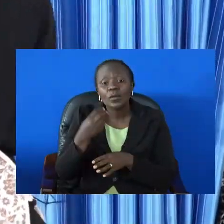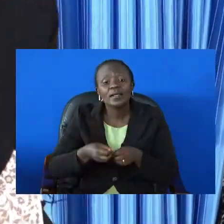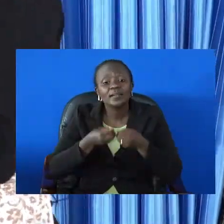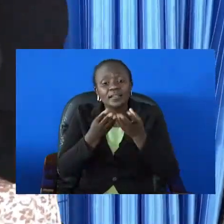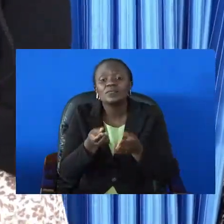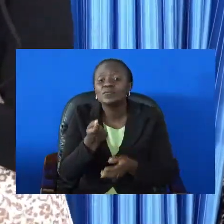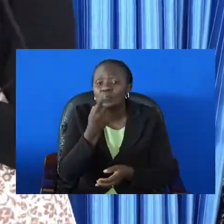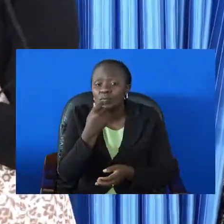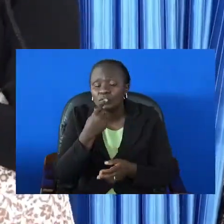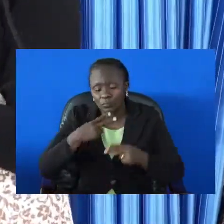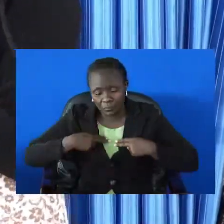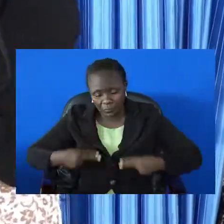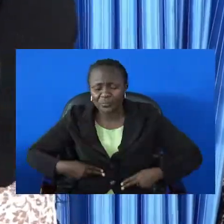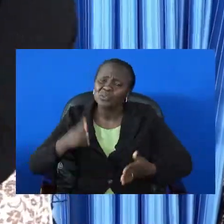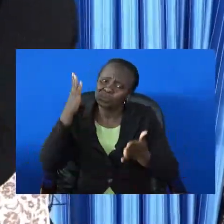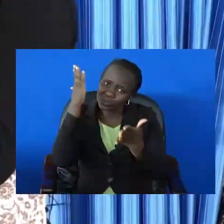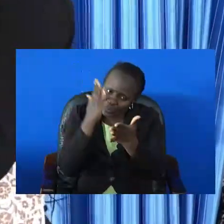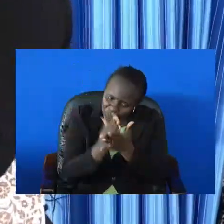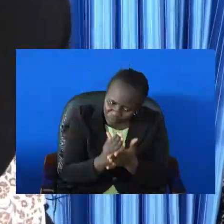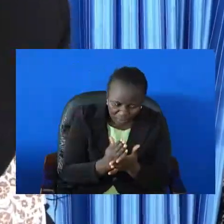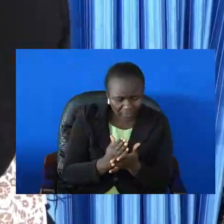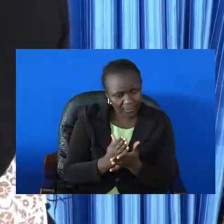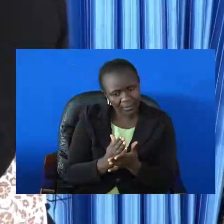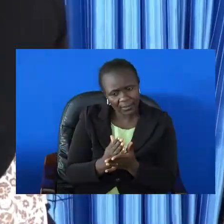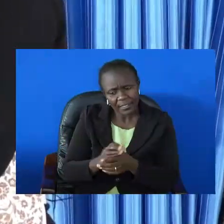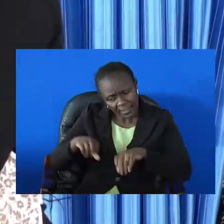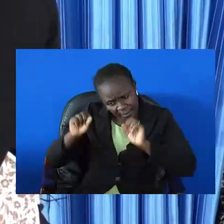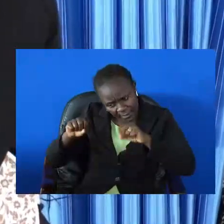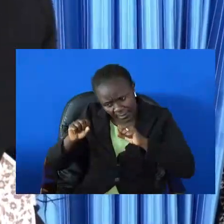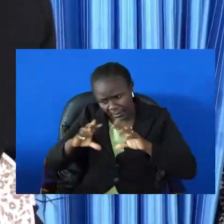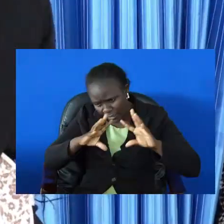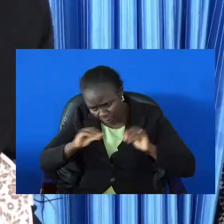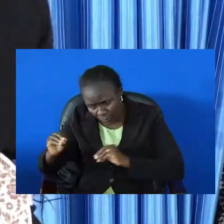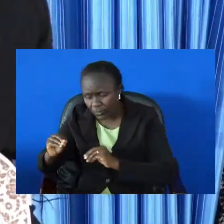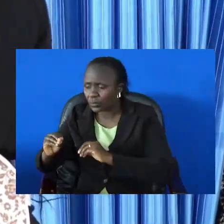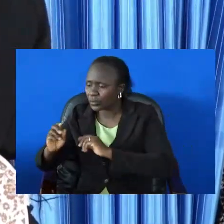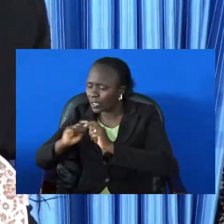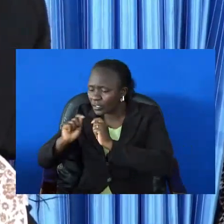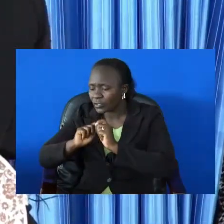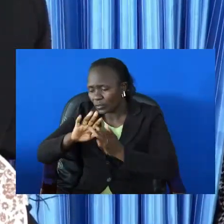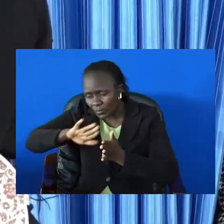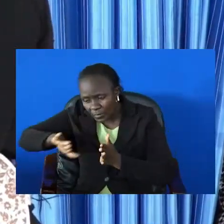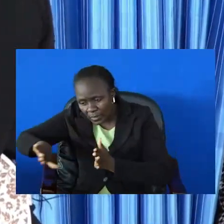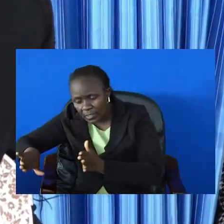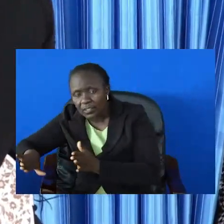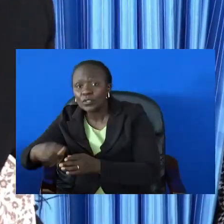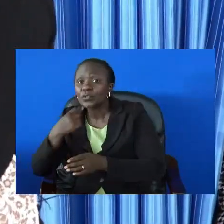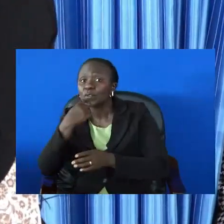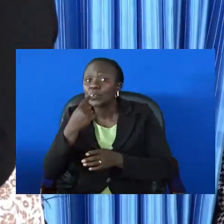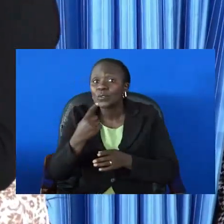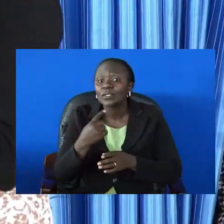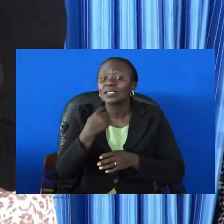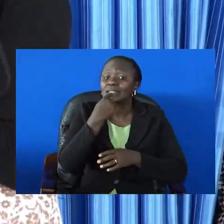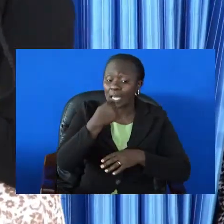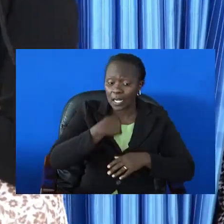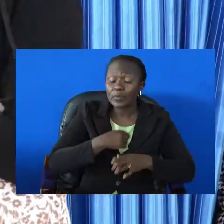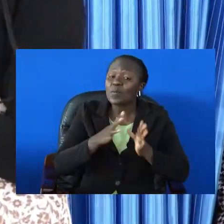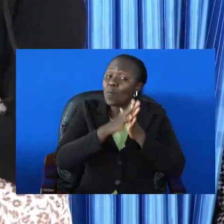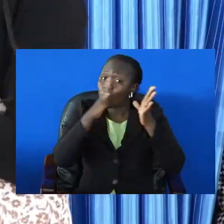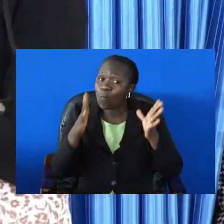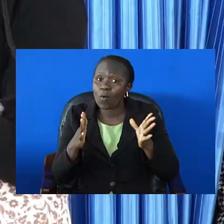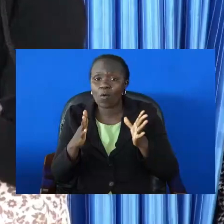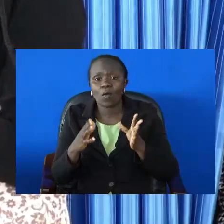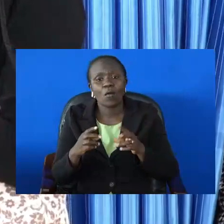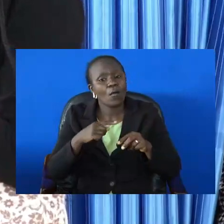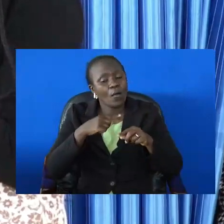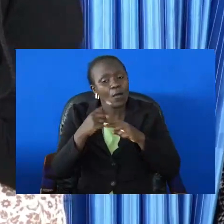Naaman. Really? Yes. Let's go and talk aside so you can tell me more